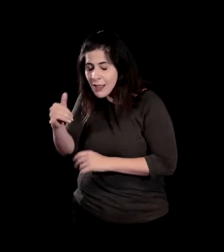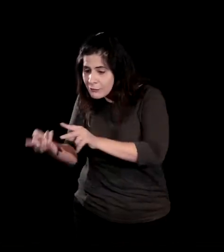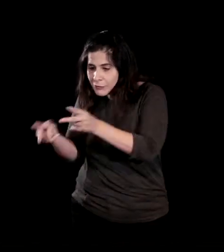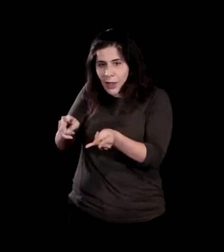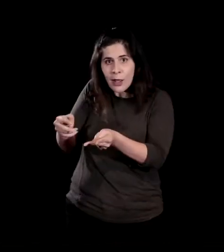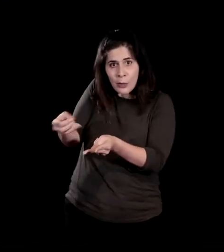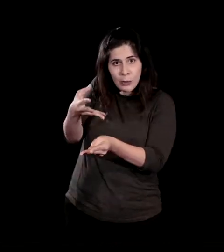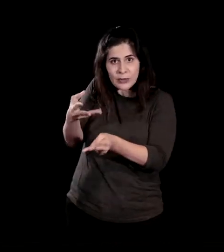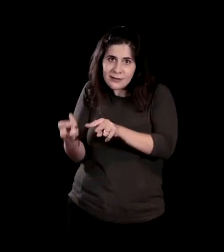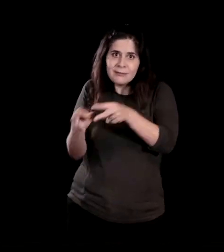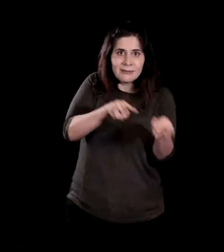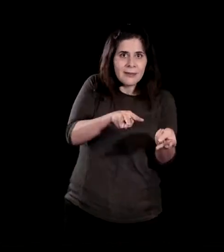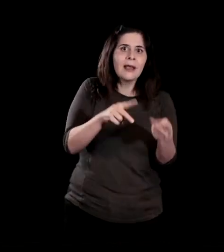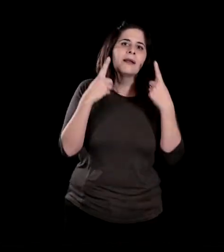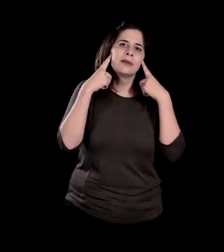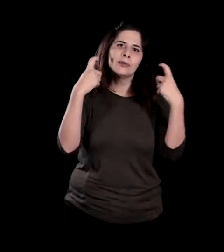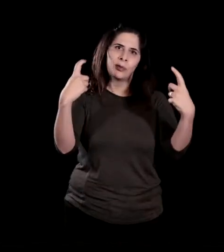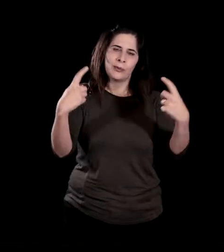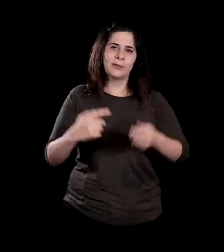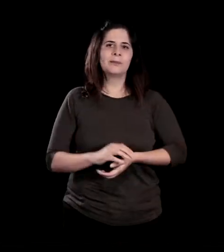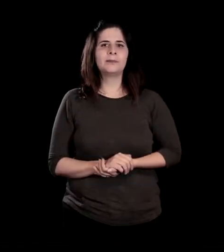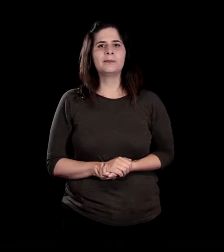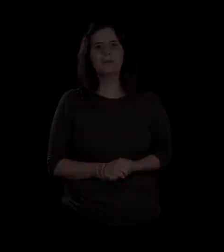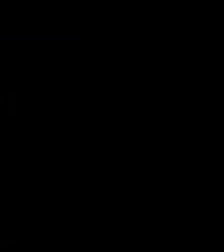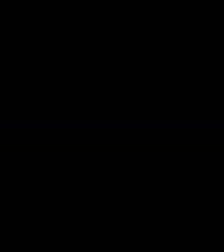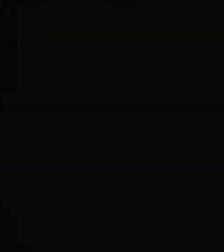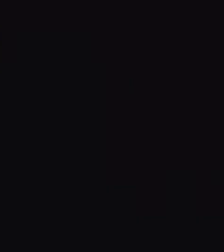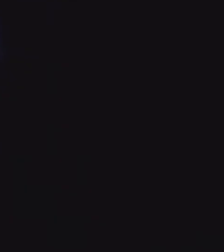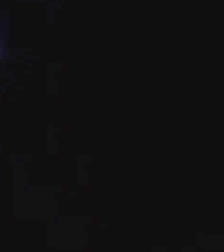electricity to the light and to the sound.